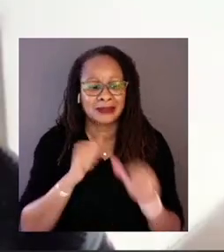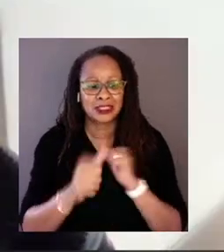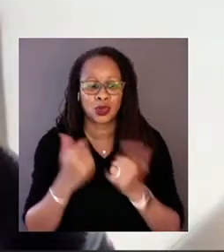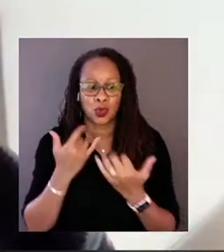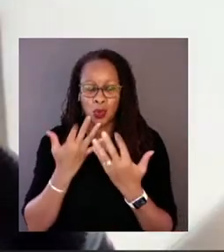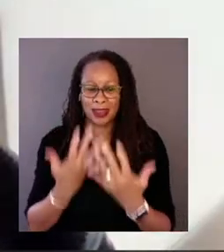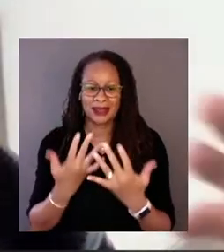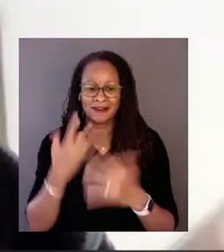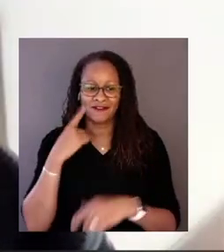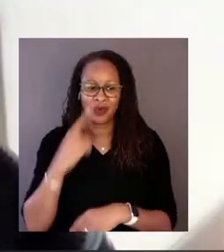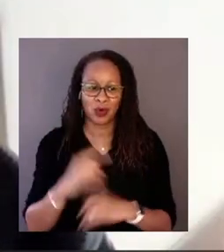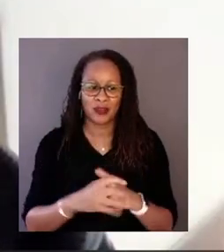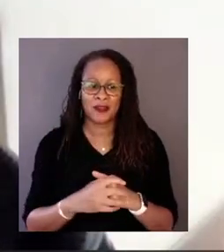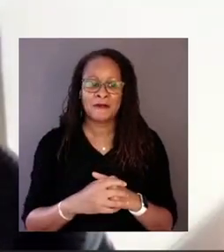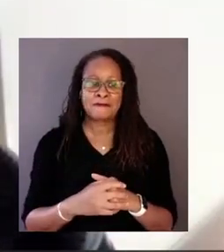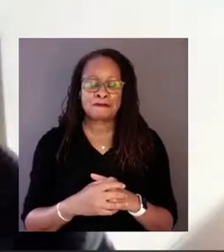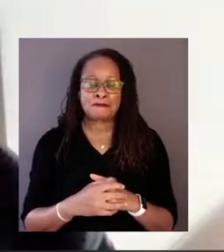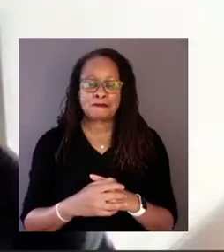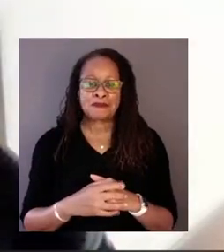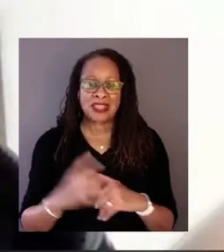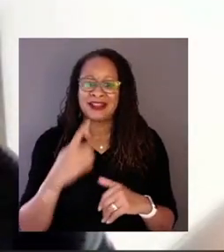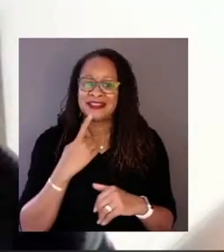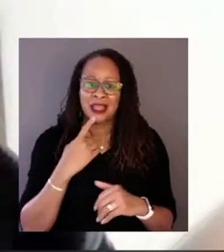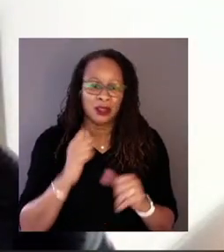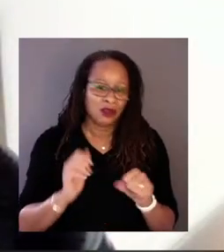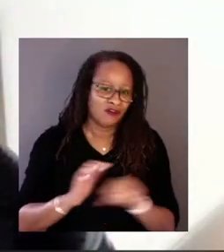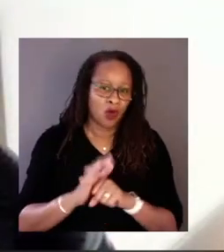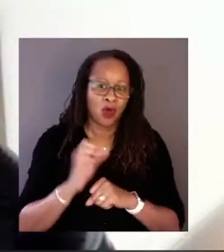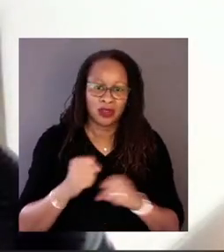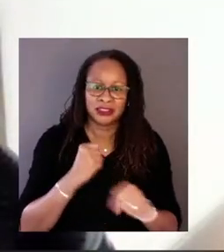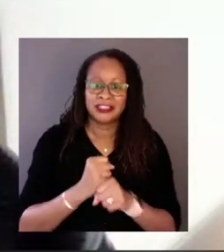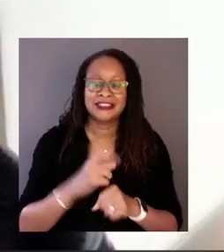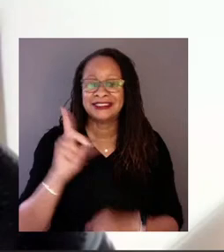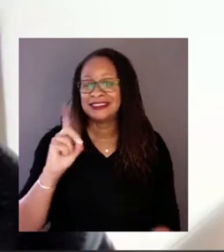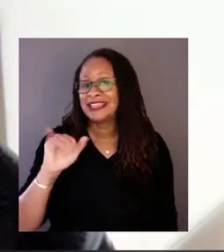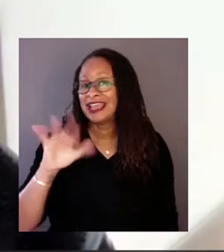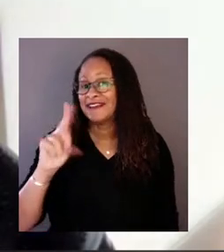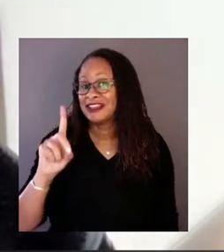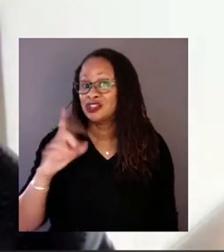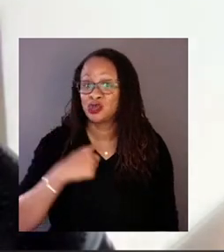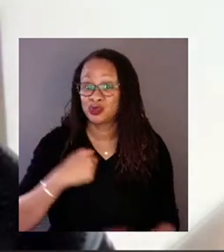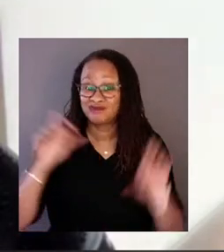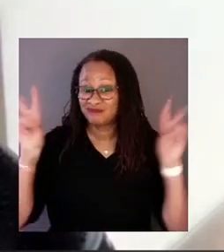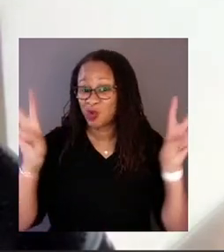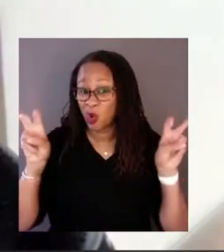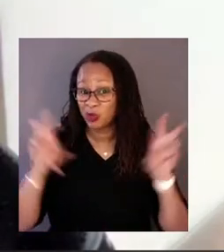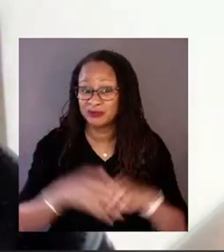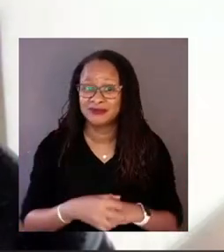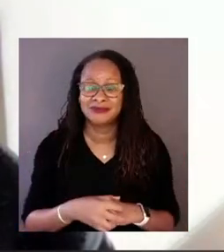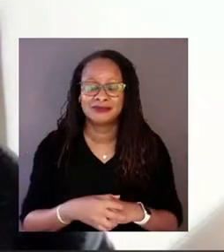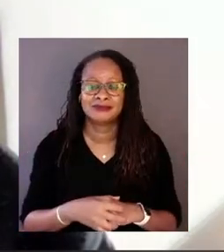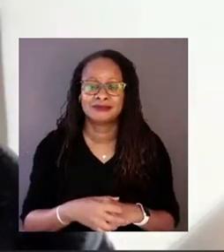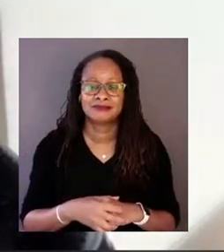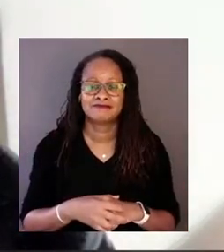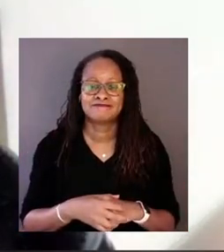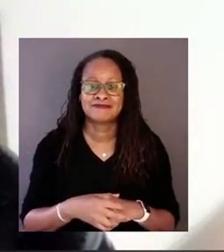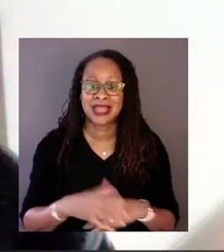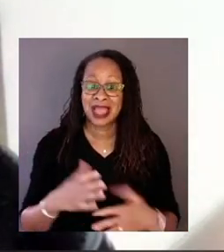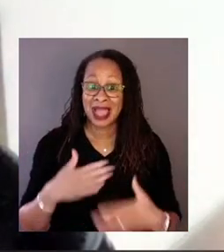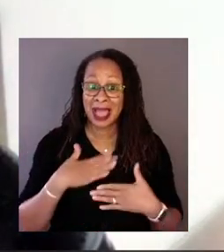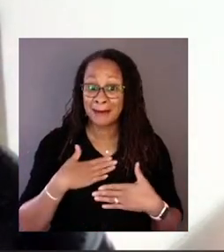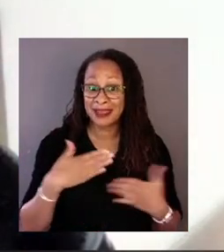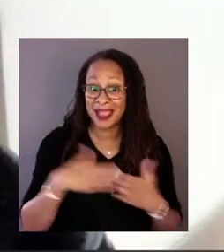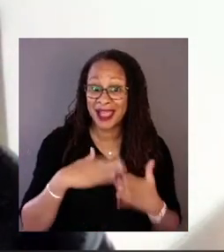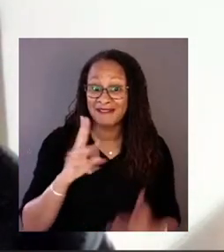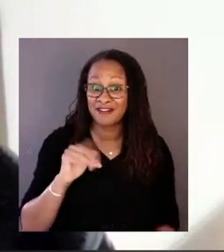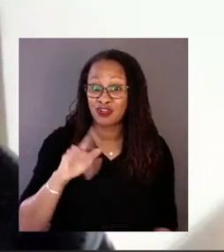I've been saying this, like, all year, and David, you can quote me on this, I've said, I'm glad I'm at Variety because I'm going to be here the